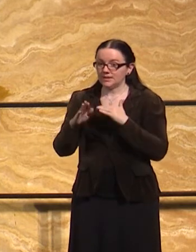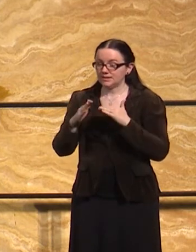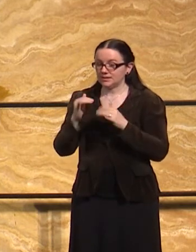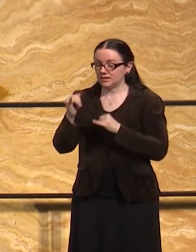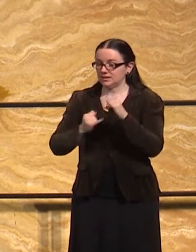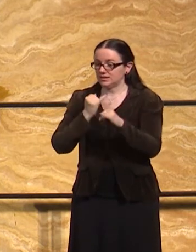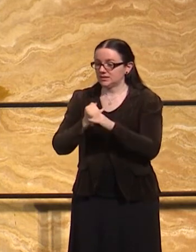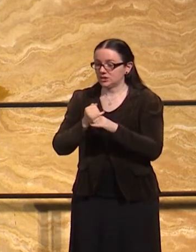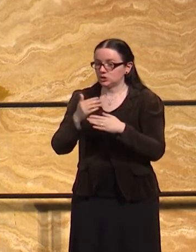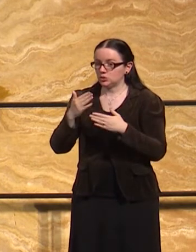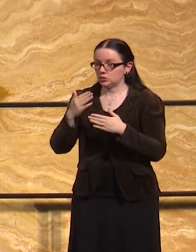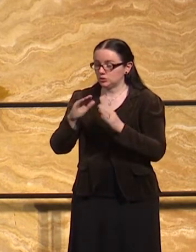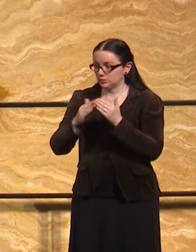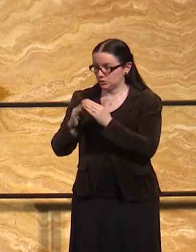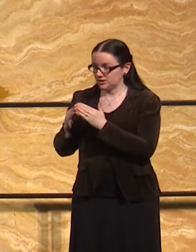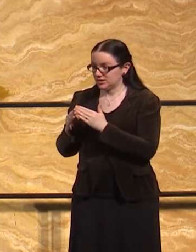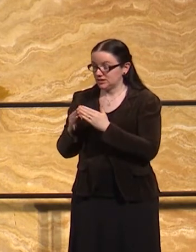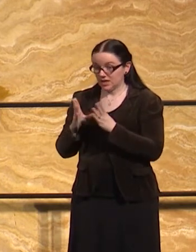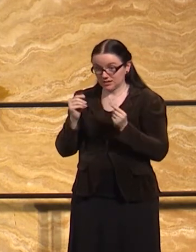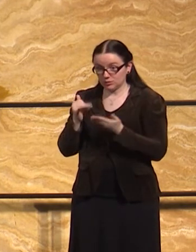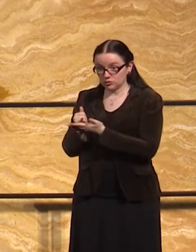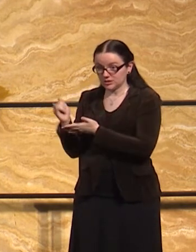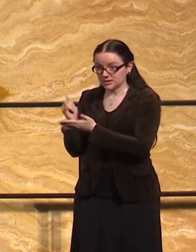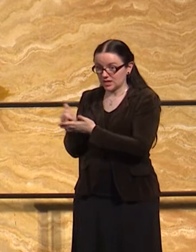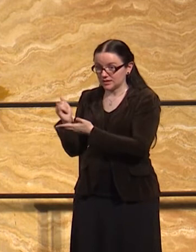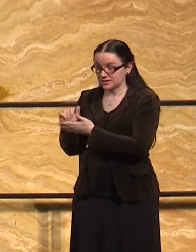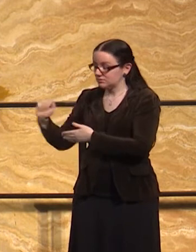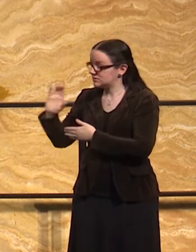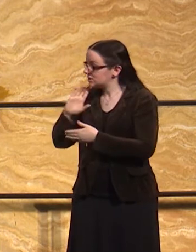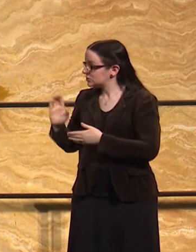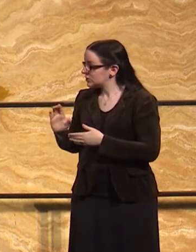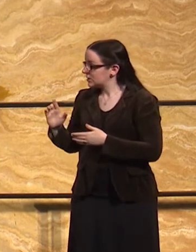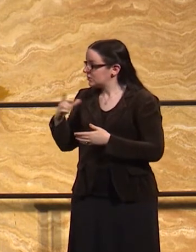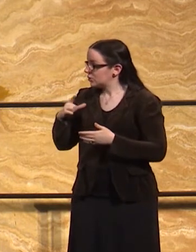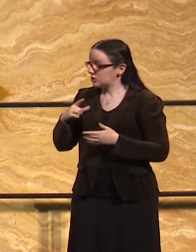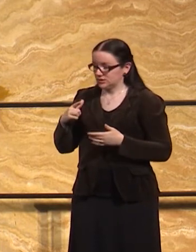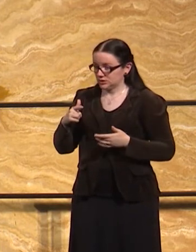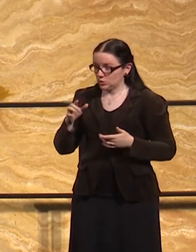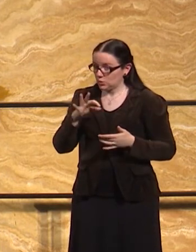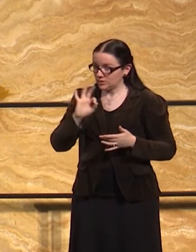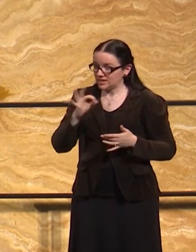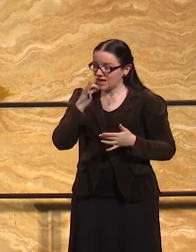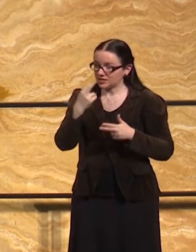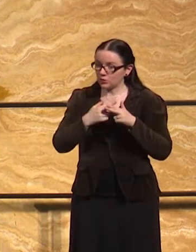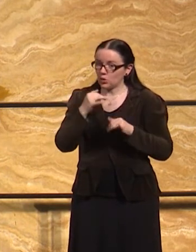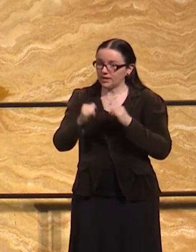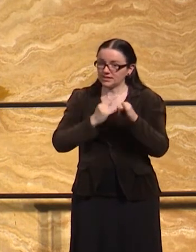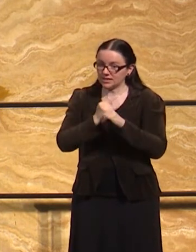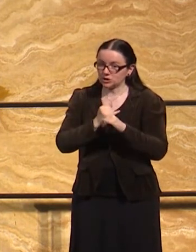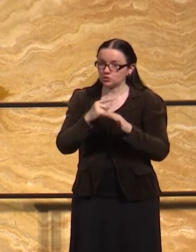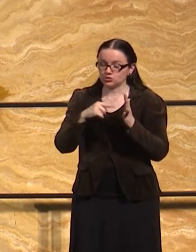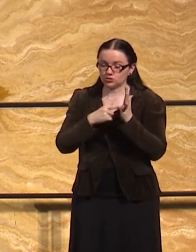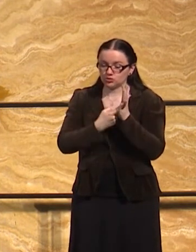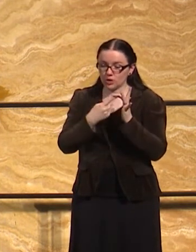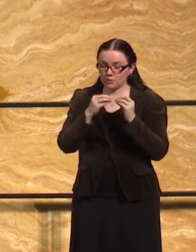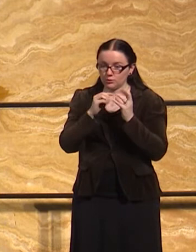us, even criticizing us for not calling for an international tribunal on Indonesia. We said no.